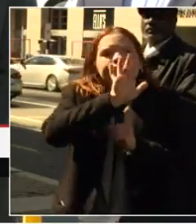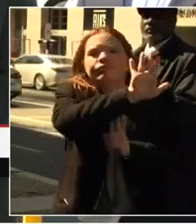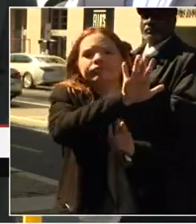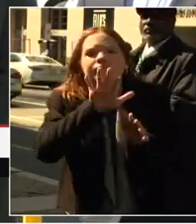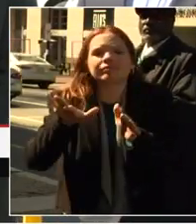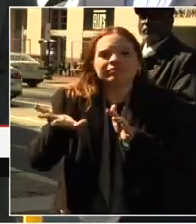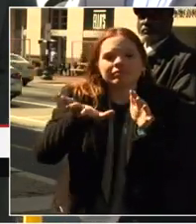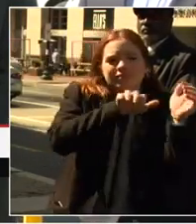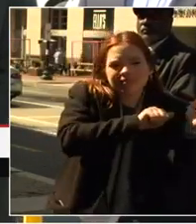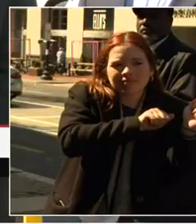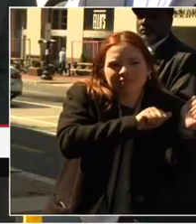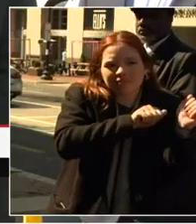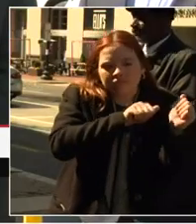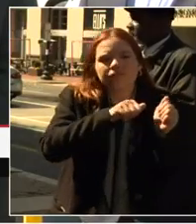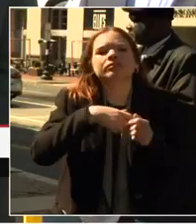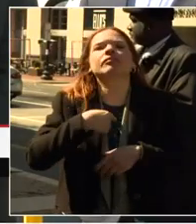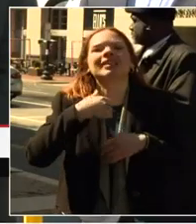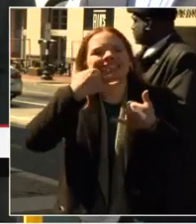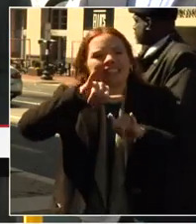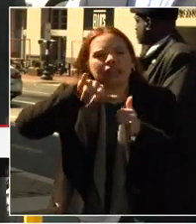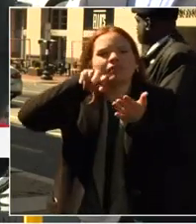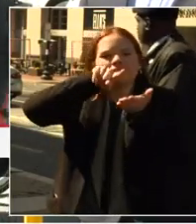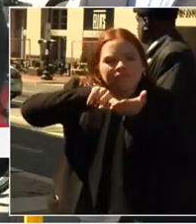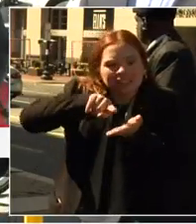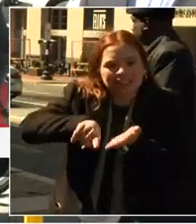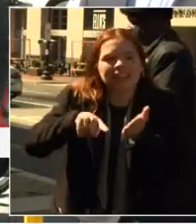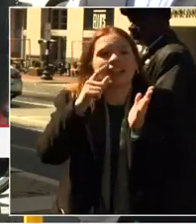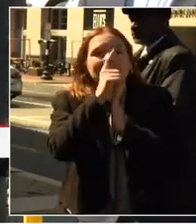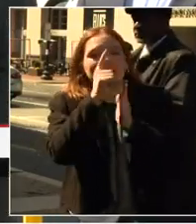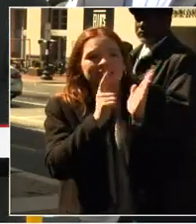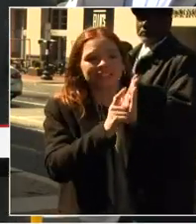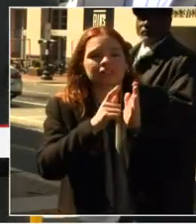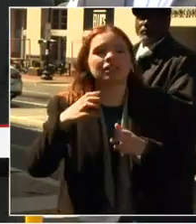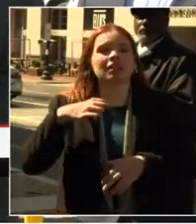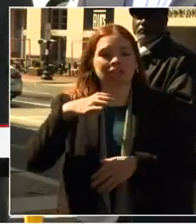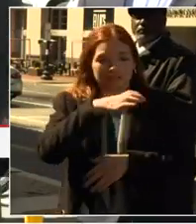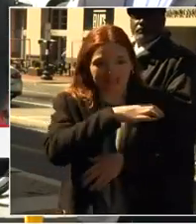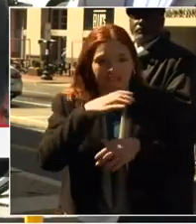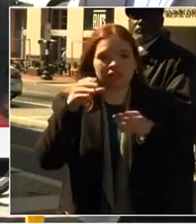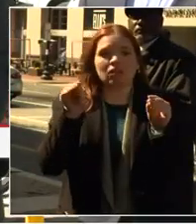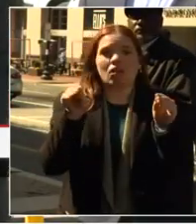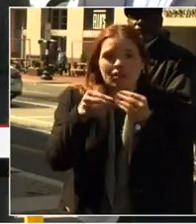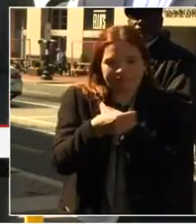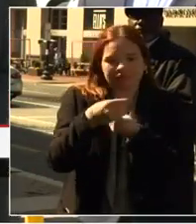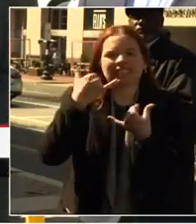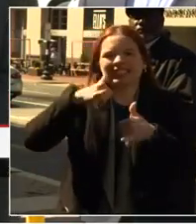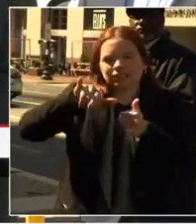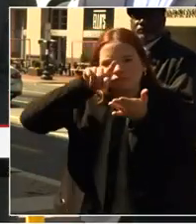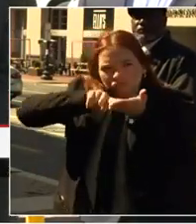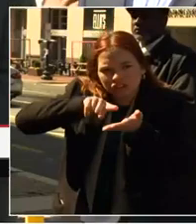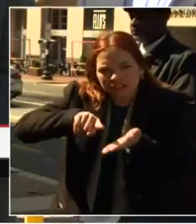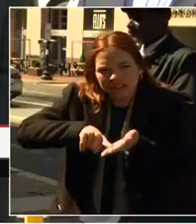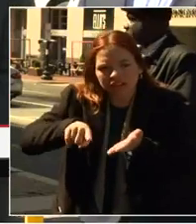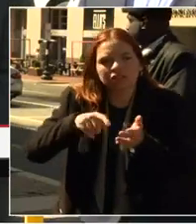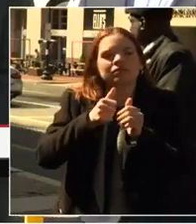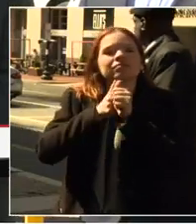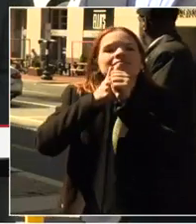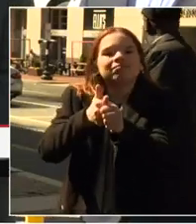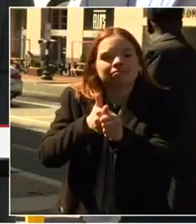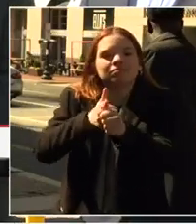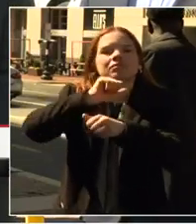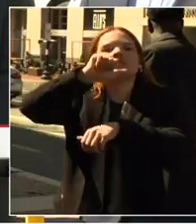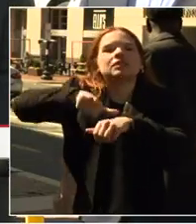an investigation. The legal counsel's office is leading that investigation following established policies